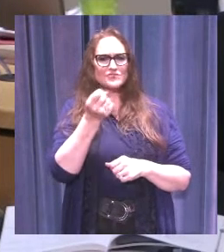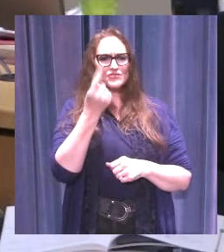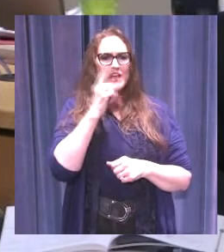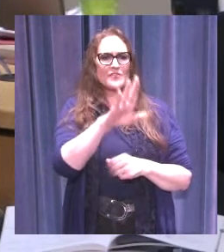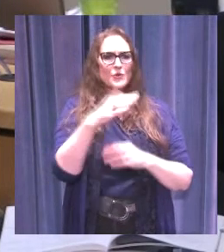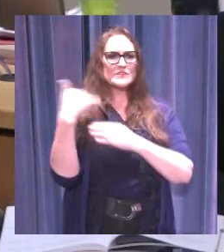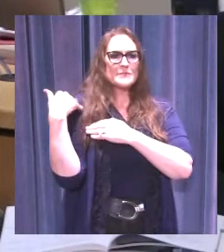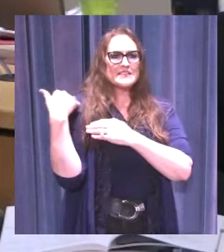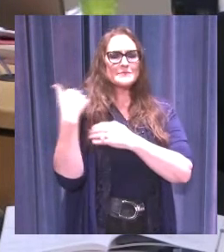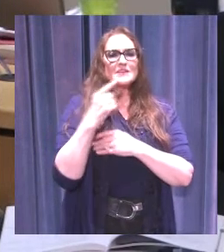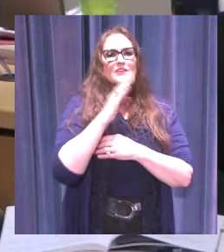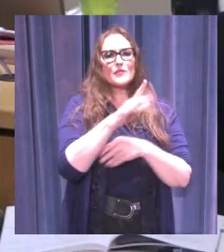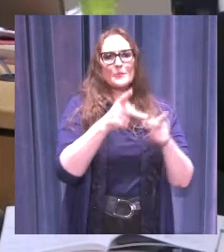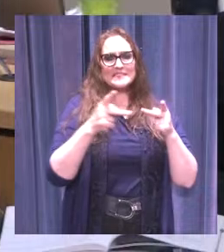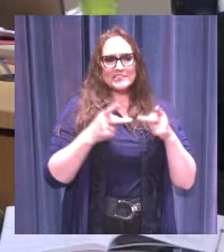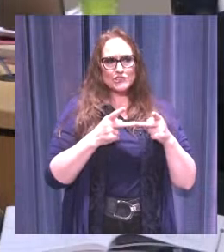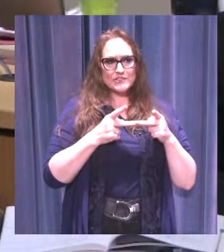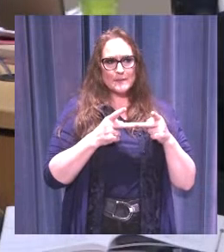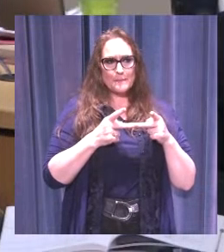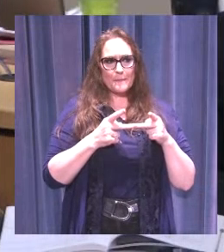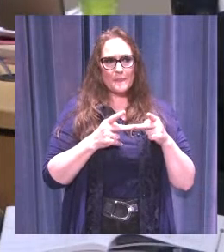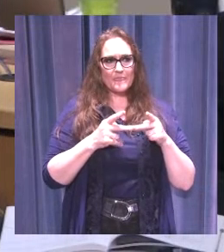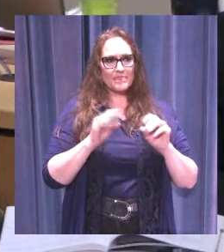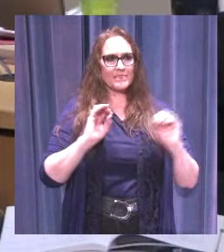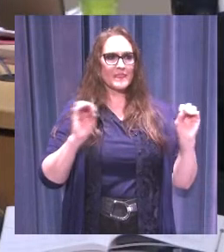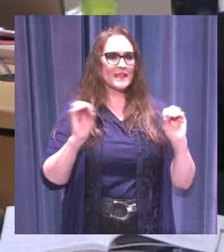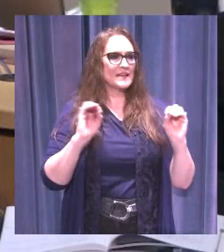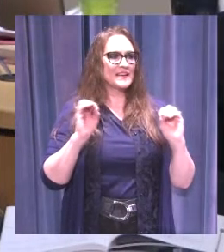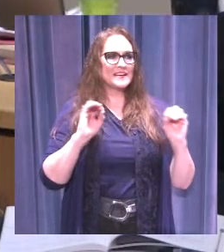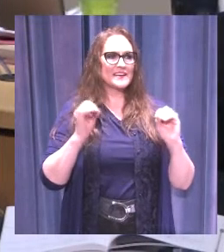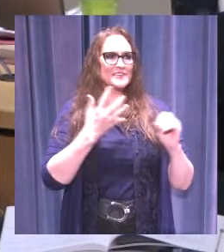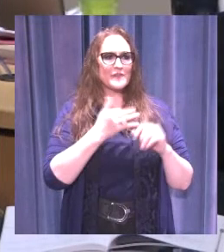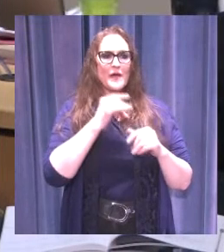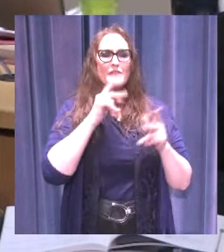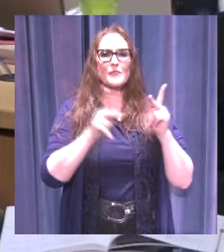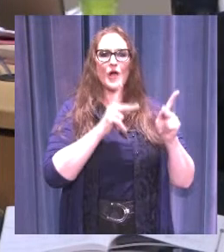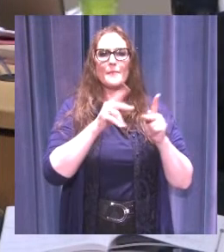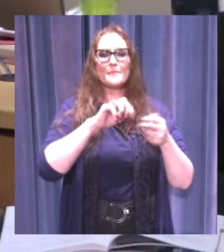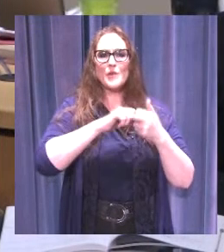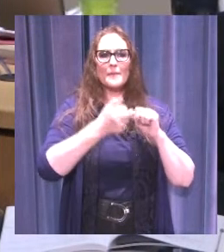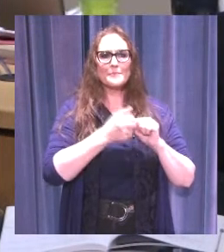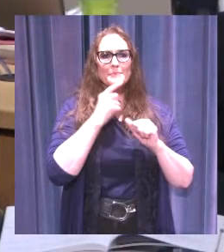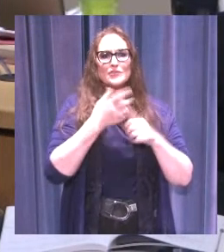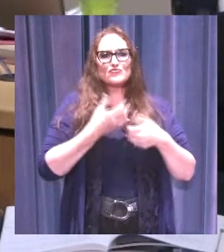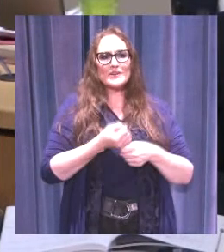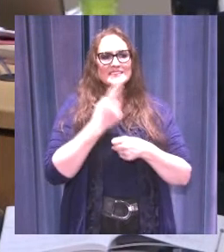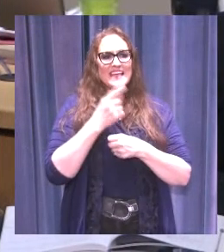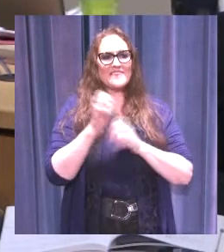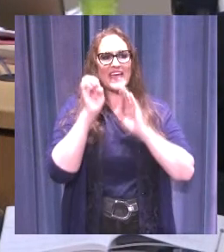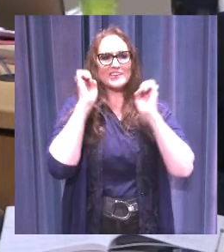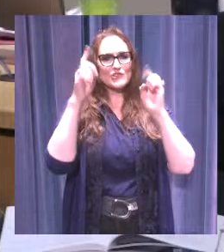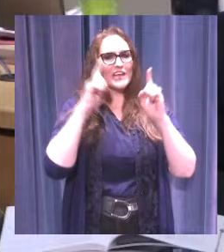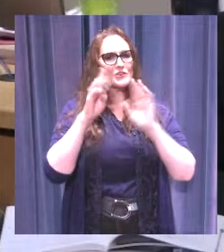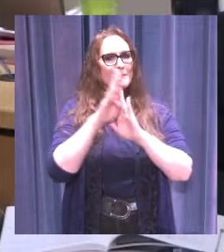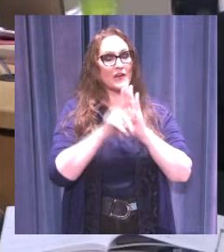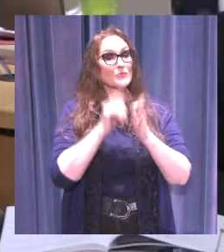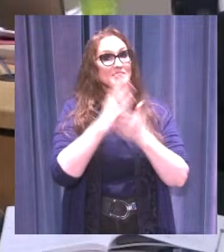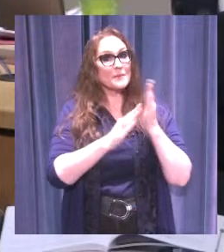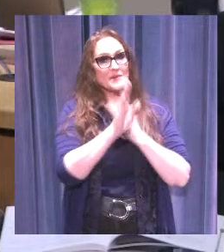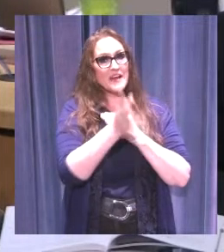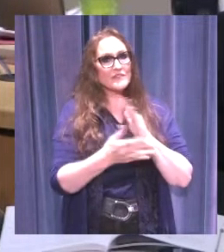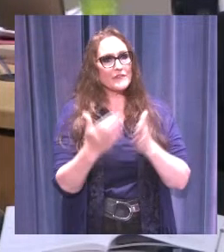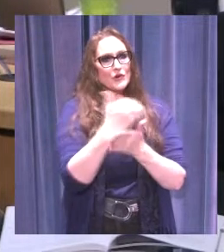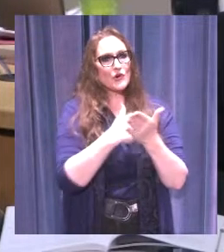the responsibilities of their position. None of the 5 problematic trustees have an educational background. Some of them never even